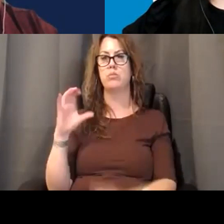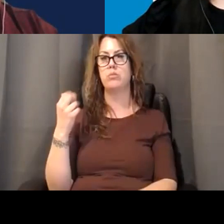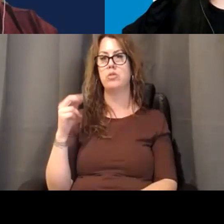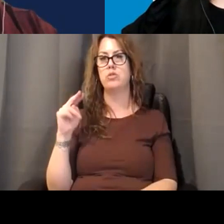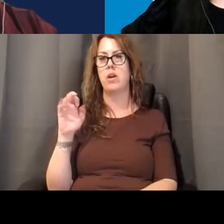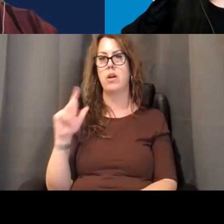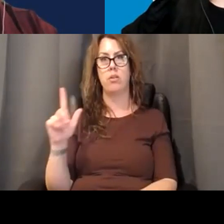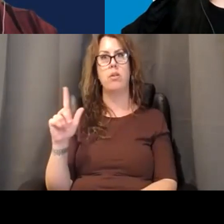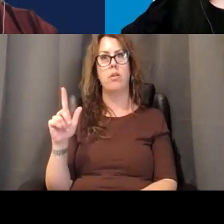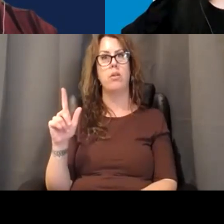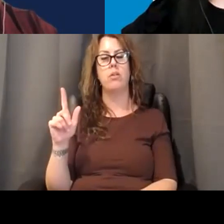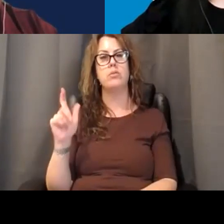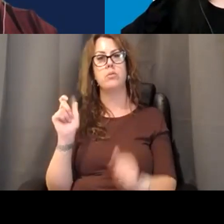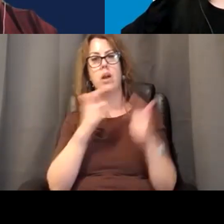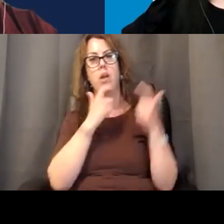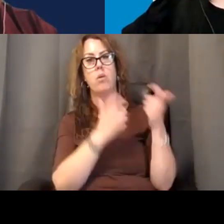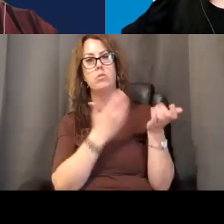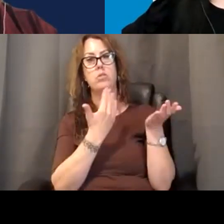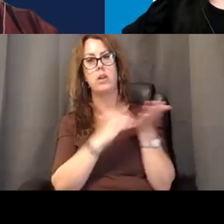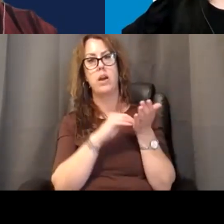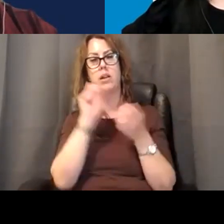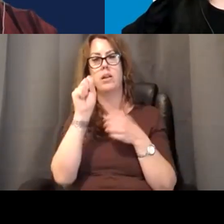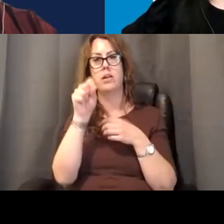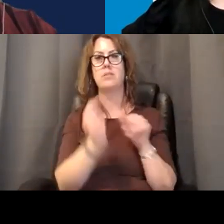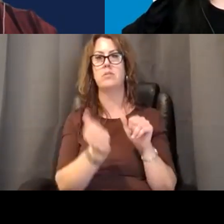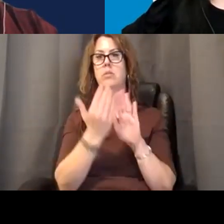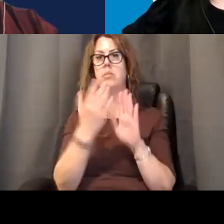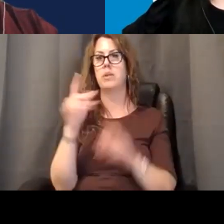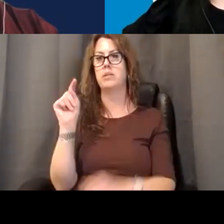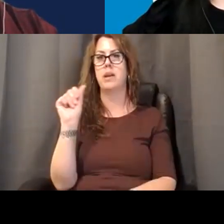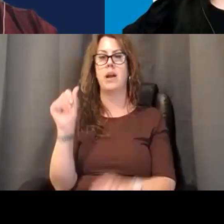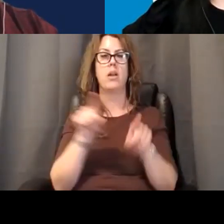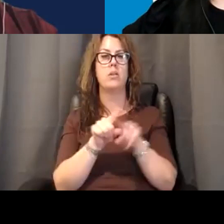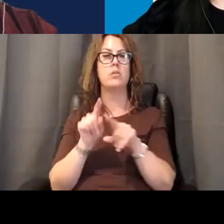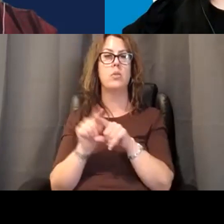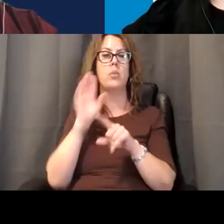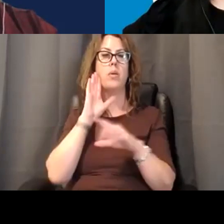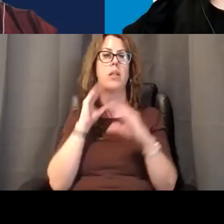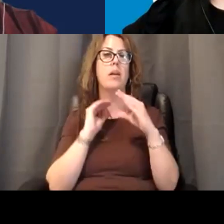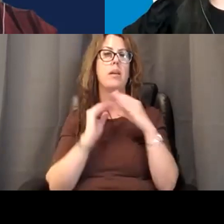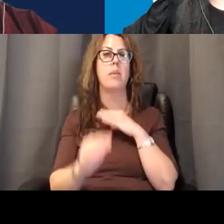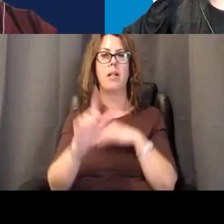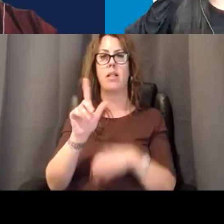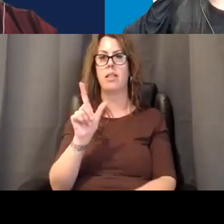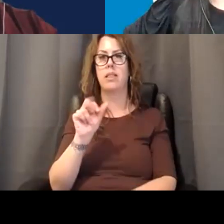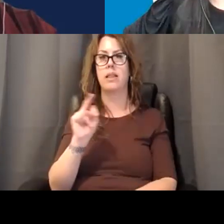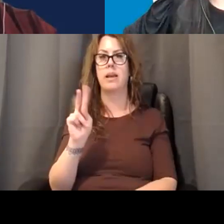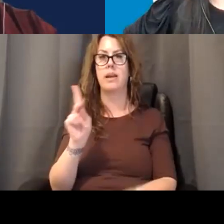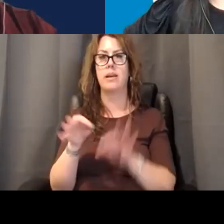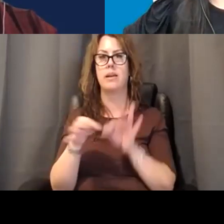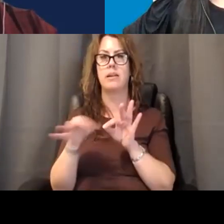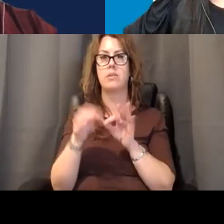Strategies TA, and we will also send everyone a link to that. So everyone will get that as well.